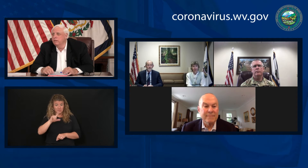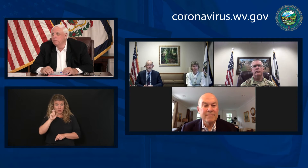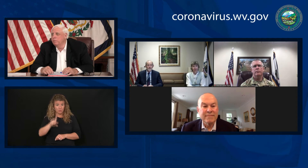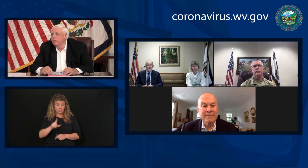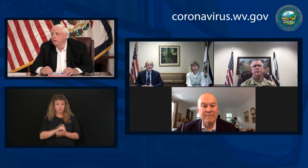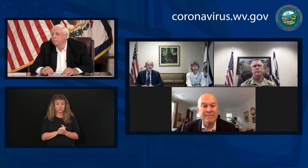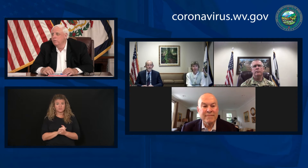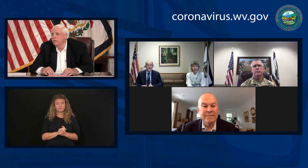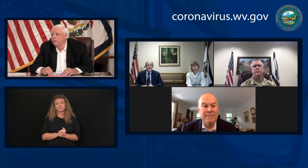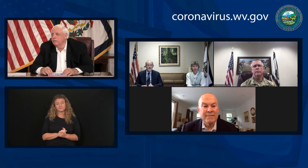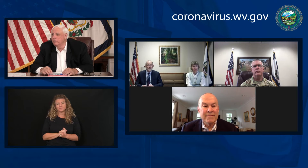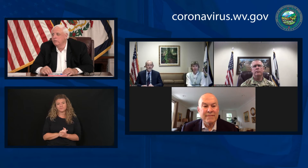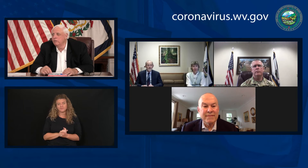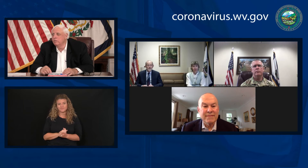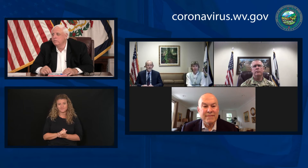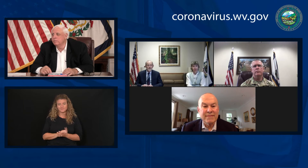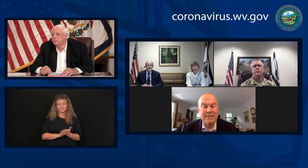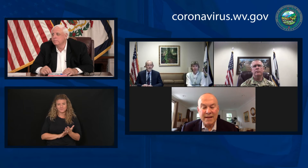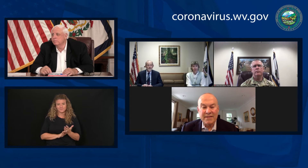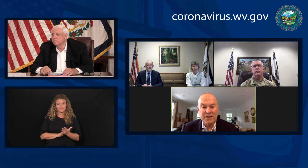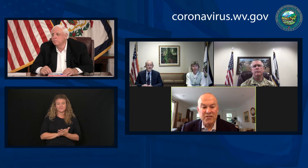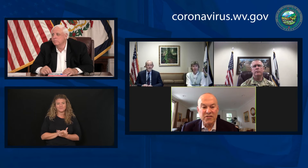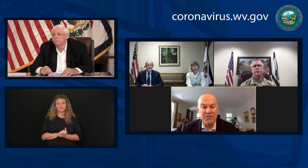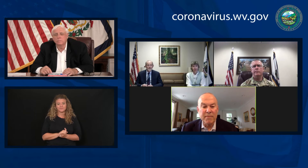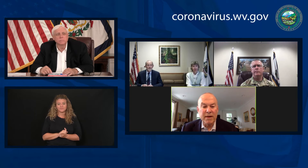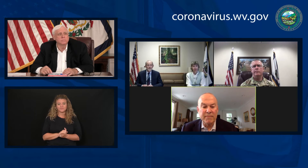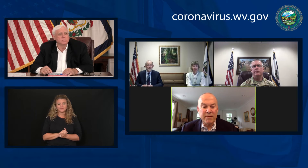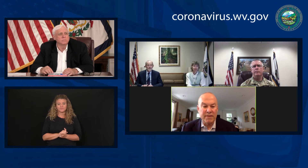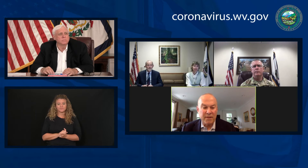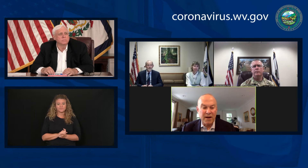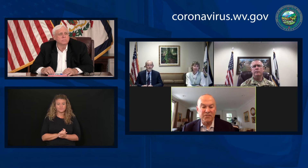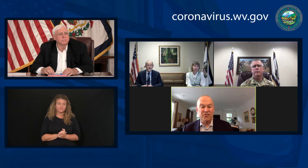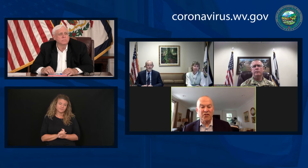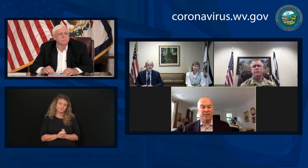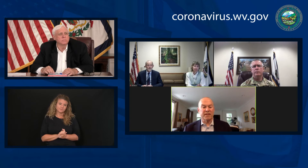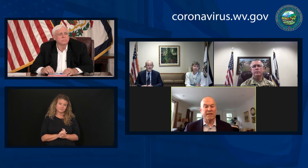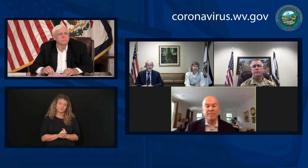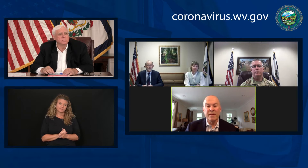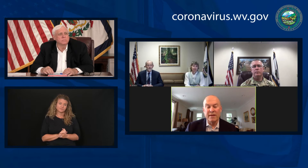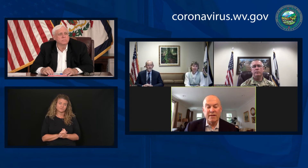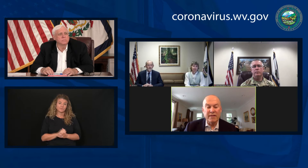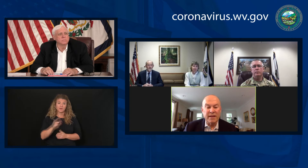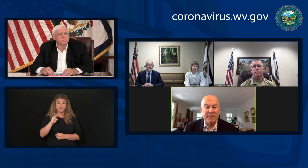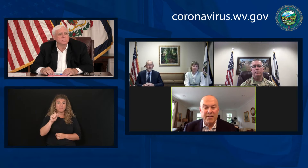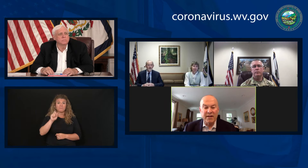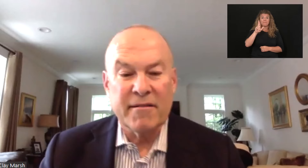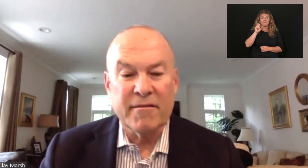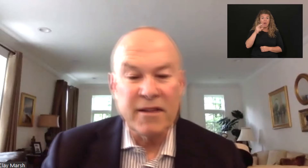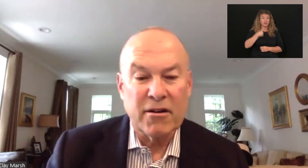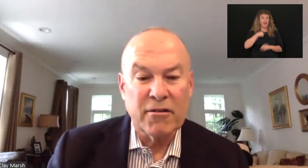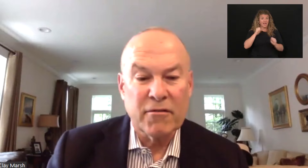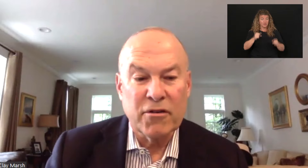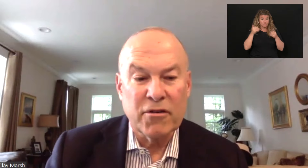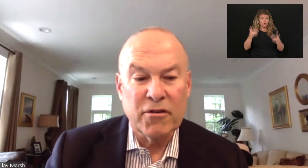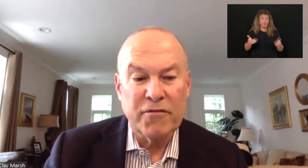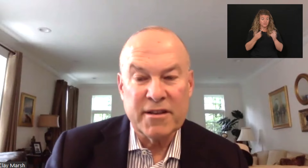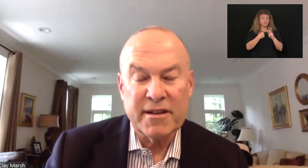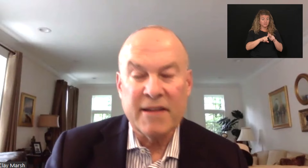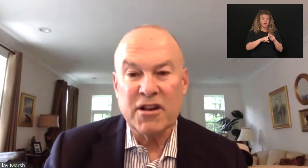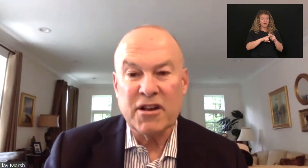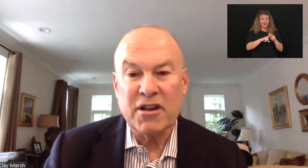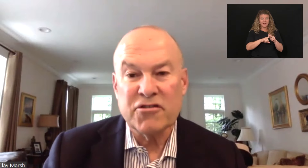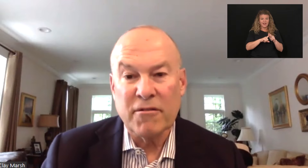maybe I can pick up on the end here. That sounds good. Maybe I'll start and then let our good folks